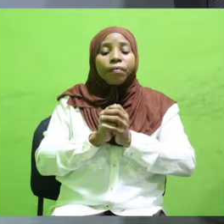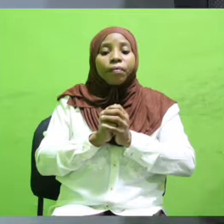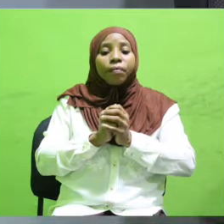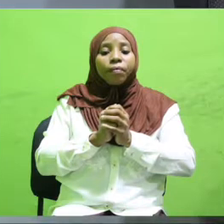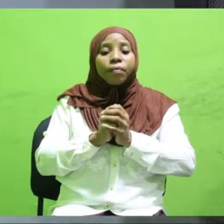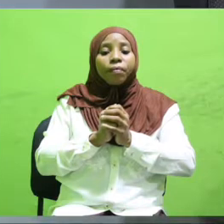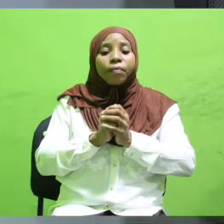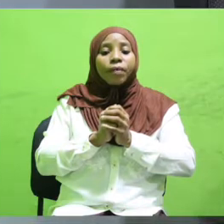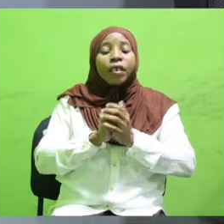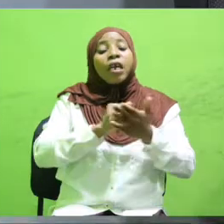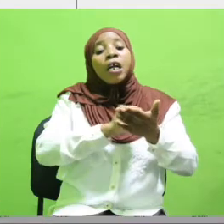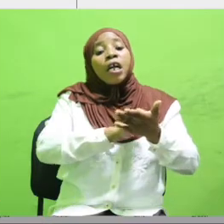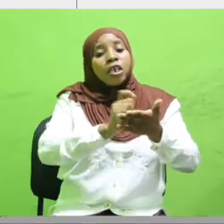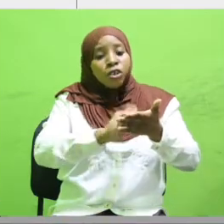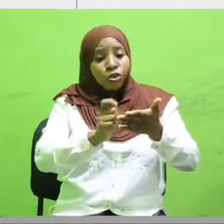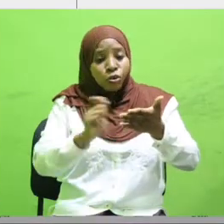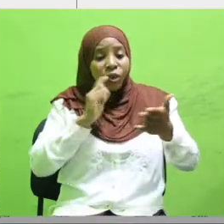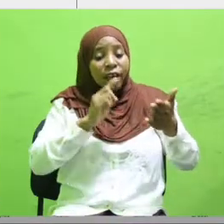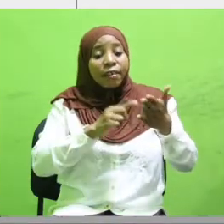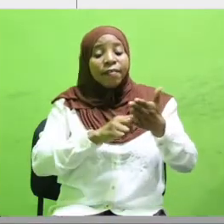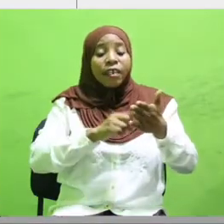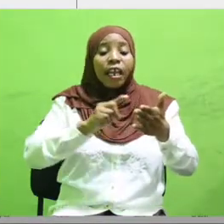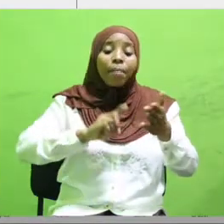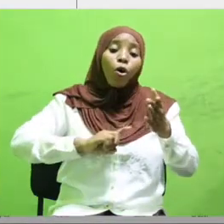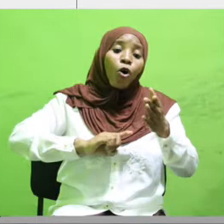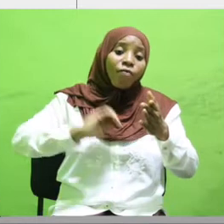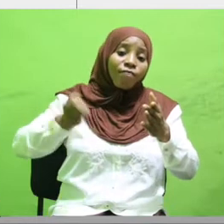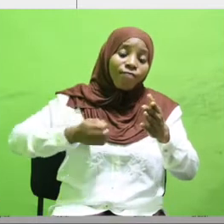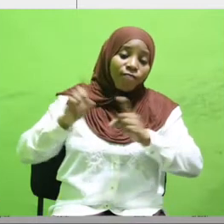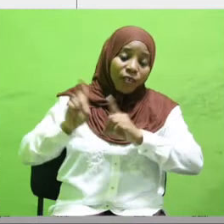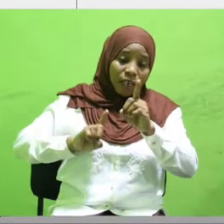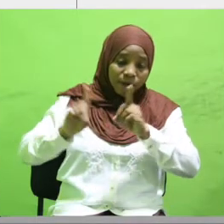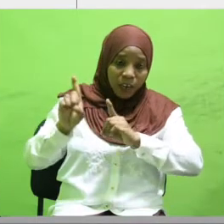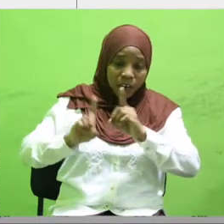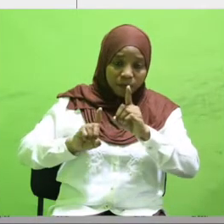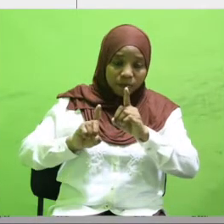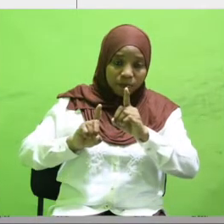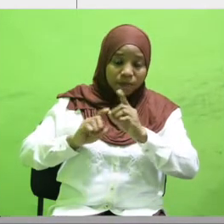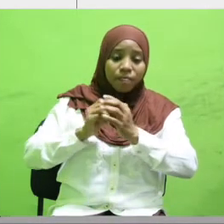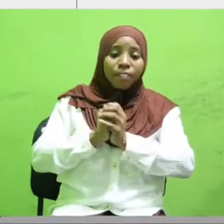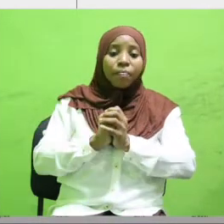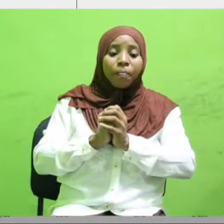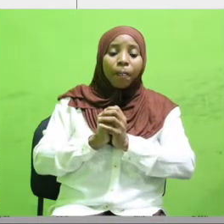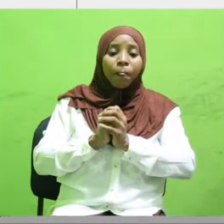the name of the phyla. You write the characteristics and the example. Now moving on